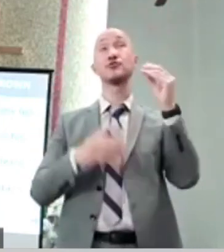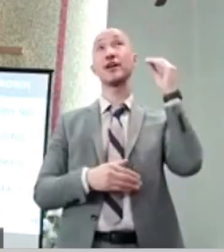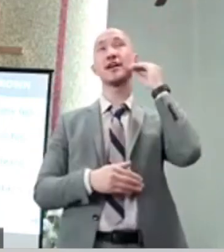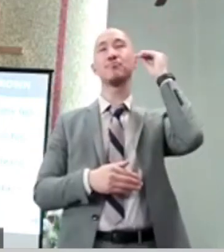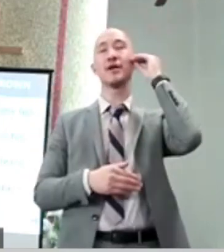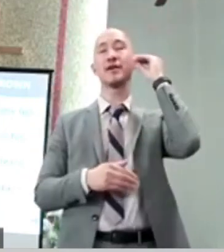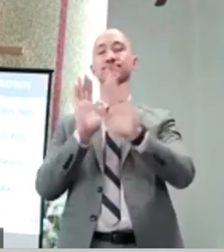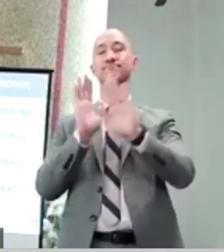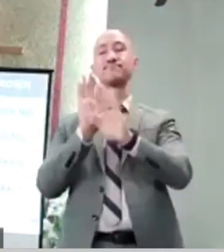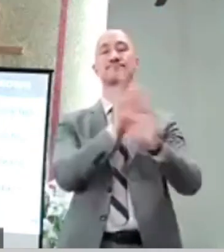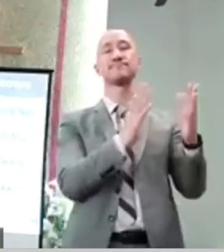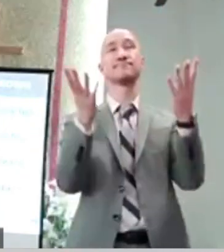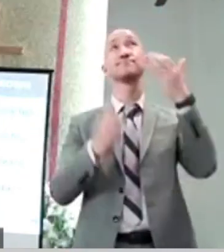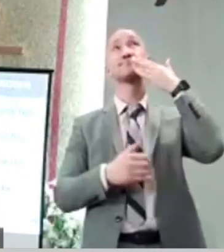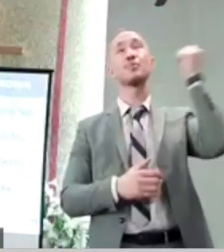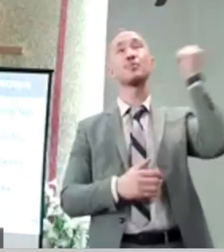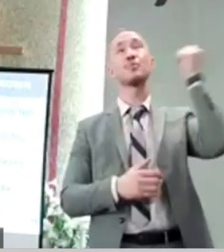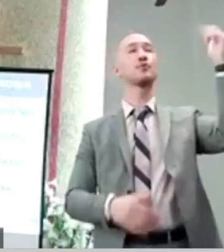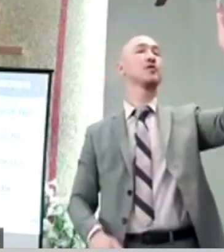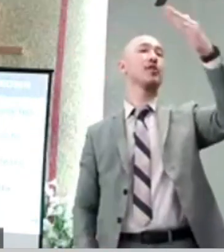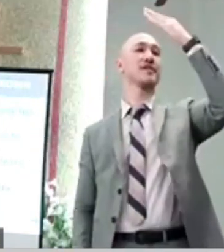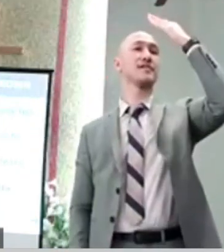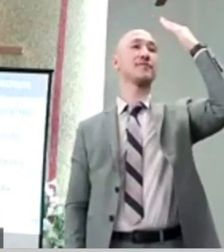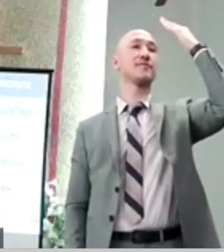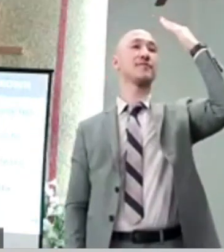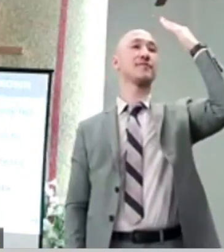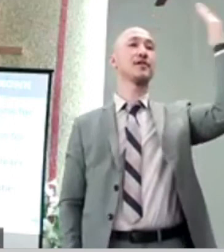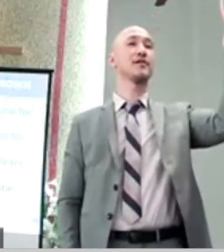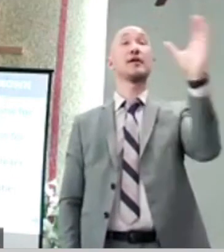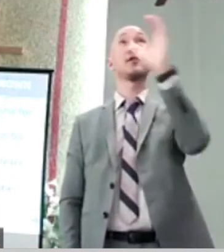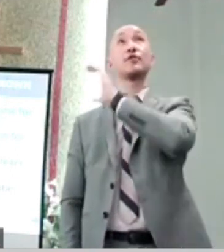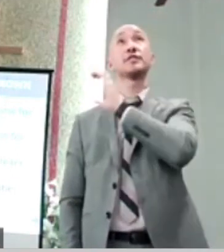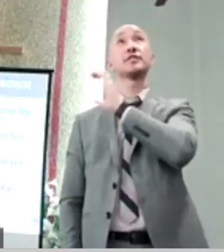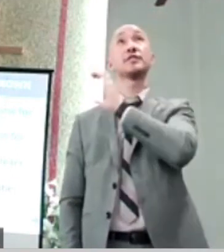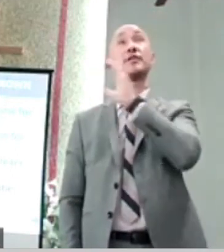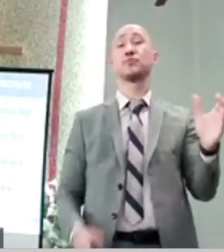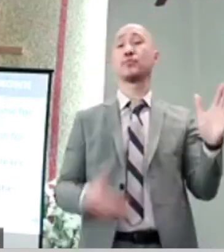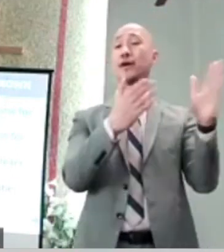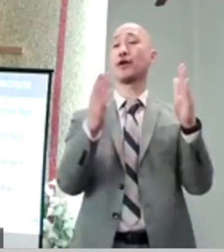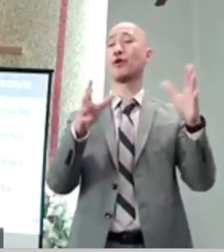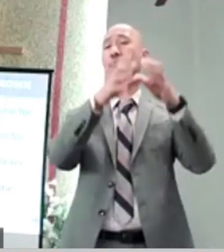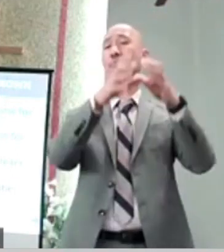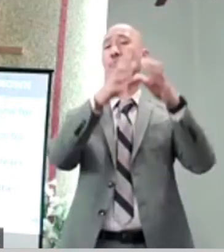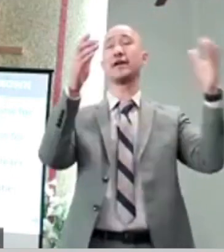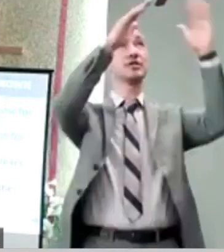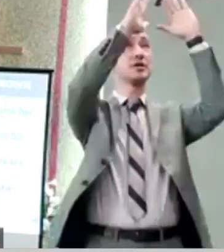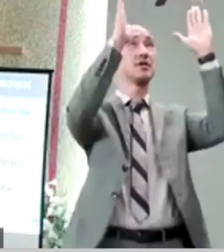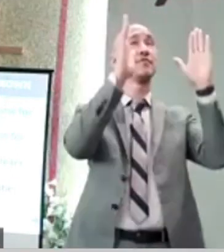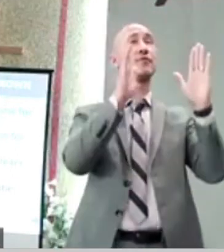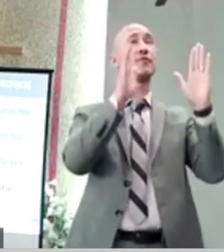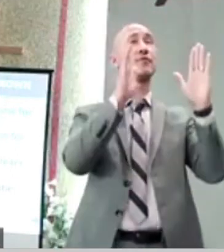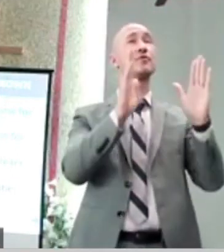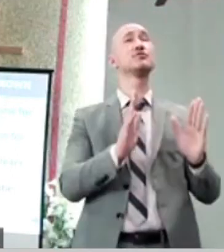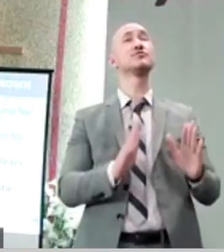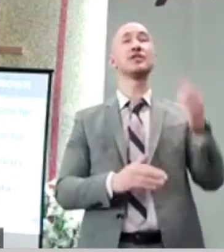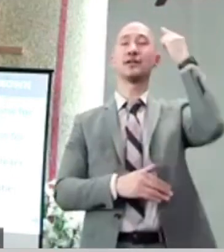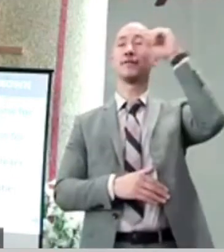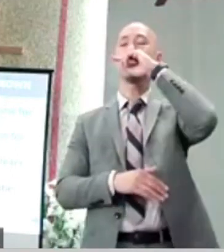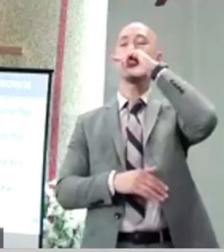gonna trade my earthly home for a better one, bright and fair. Christ left to prepare a mansion for